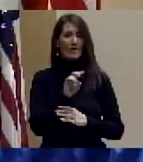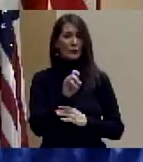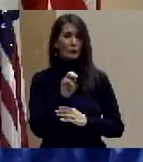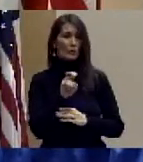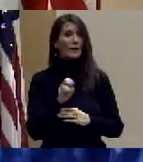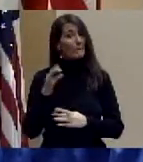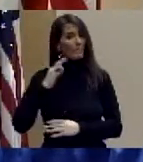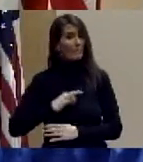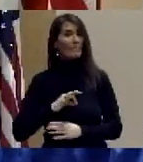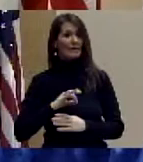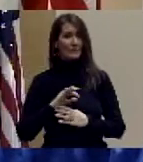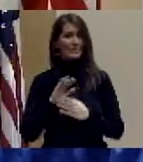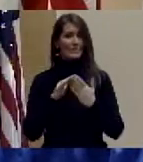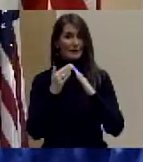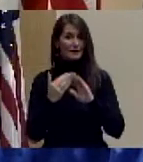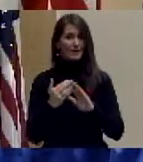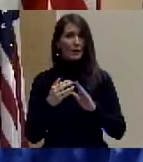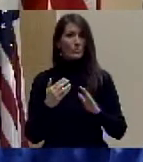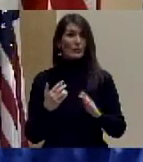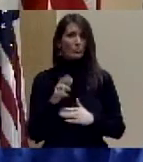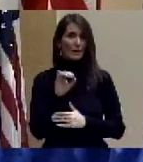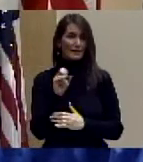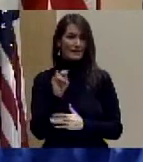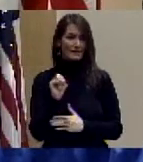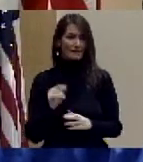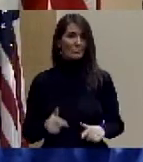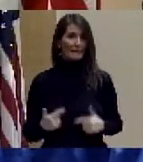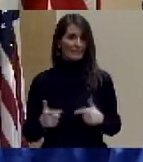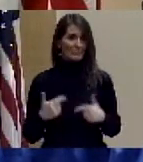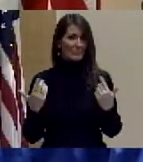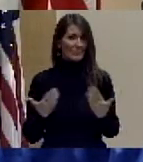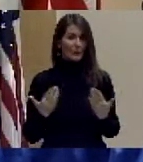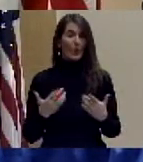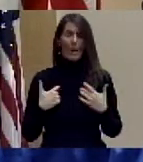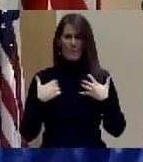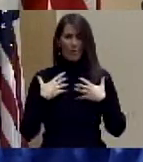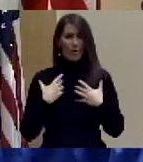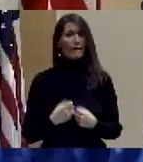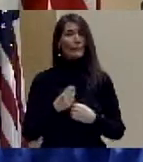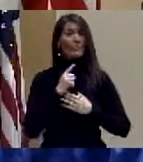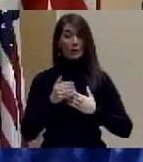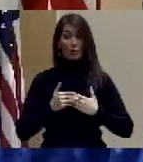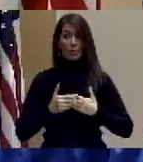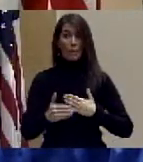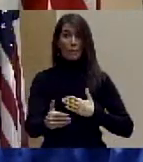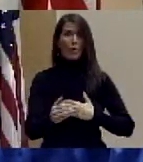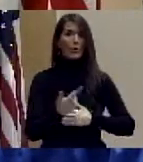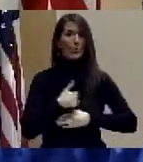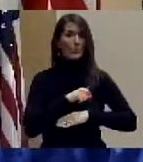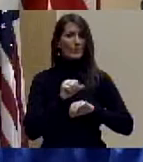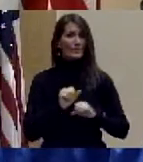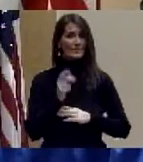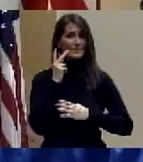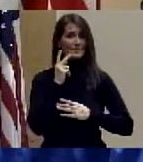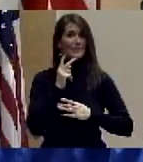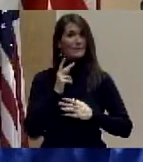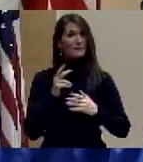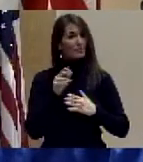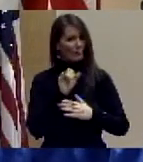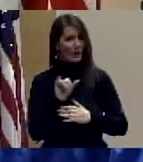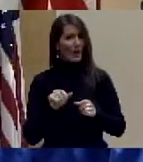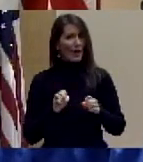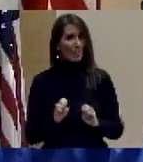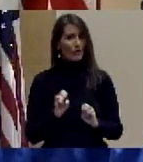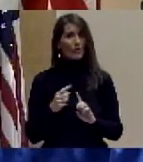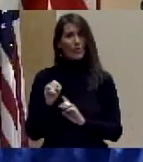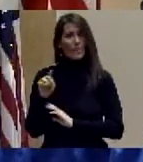taxpayers. And I'm now confident that going forward, we will see those efforts of the